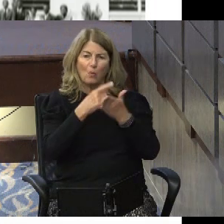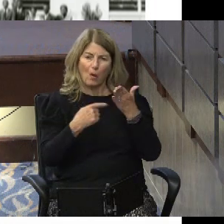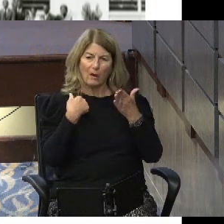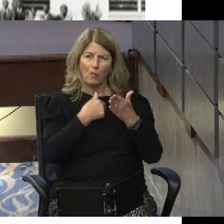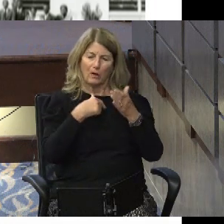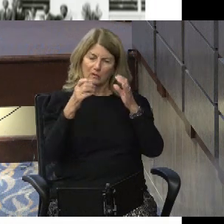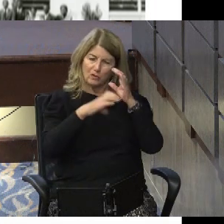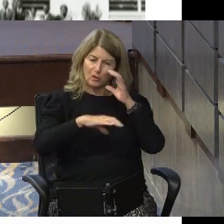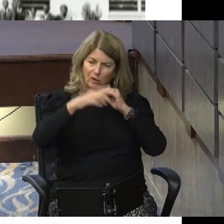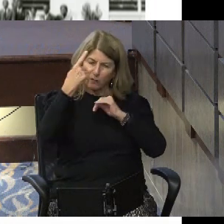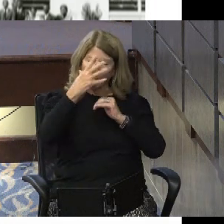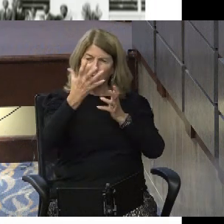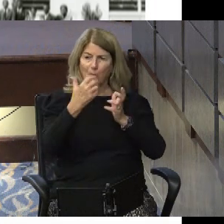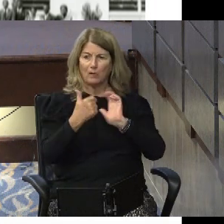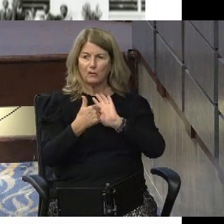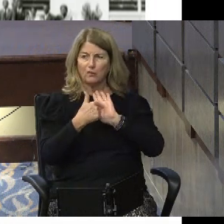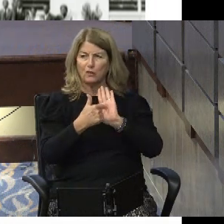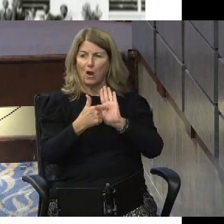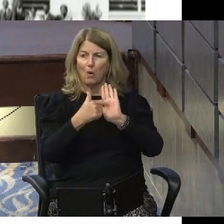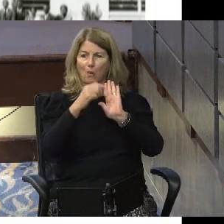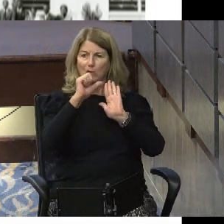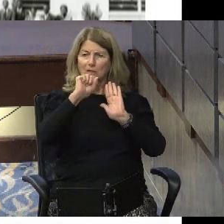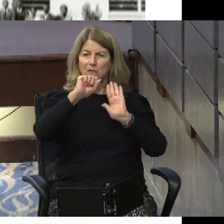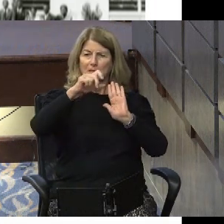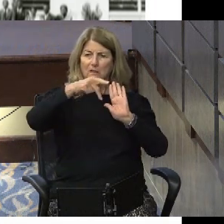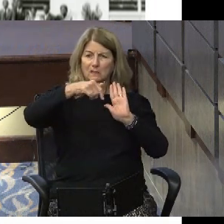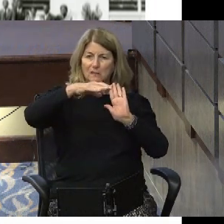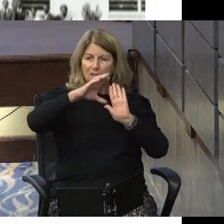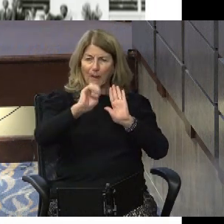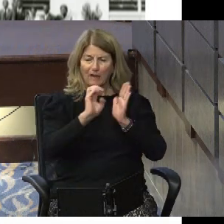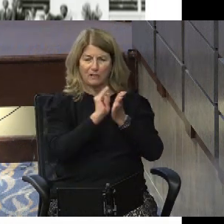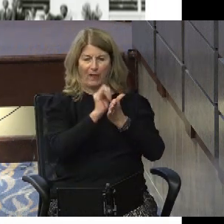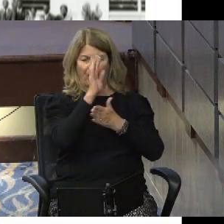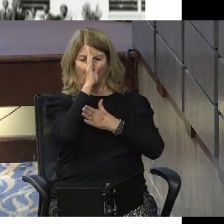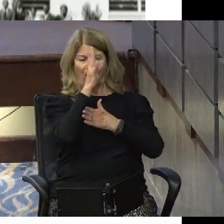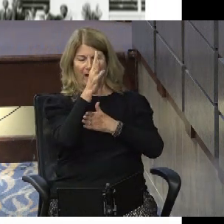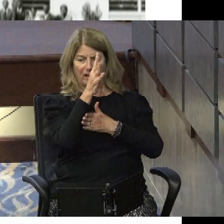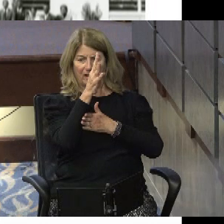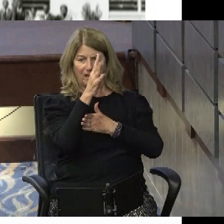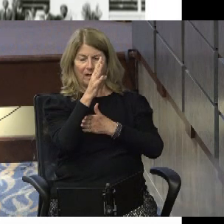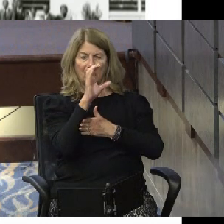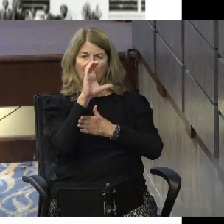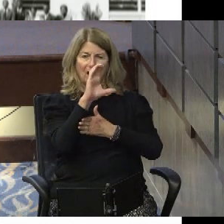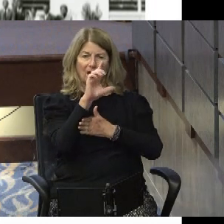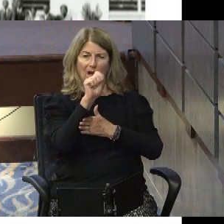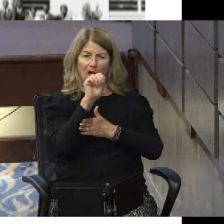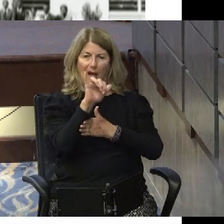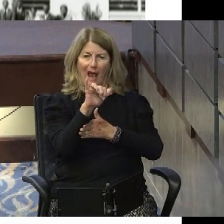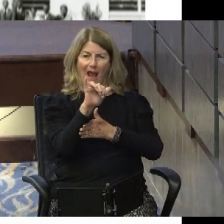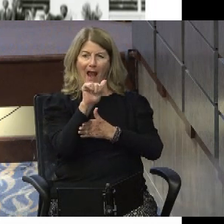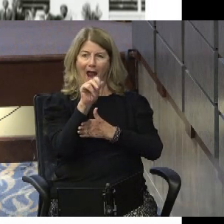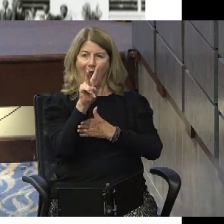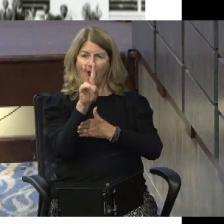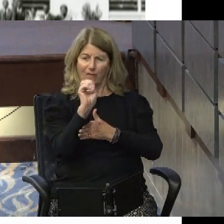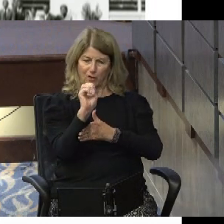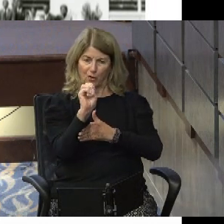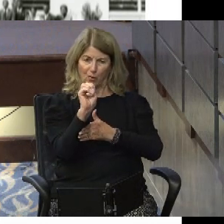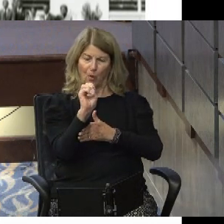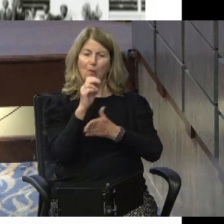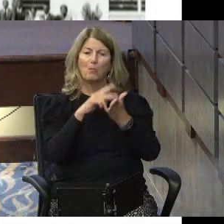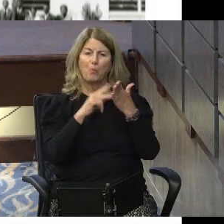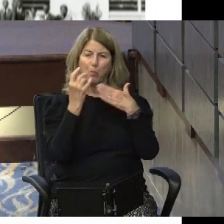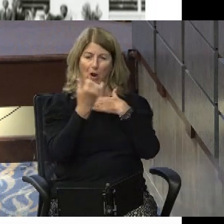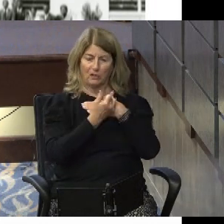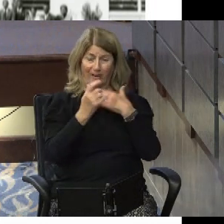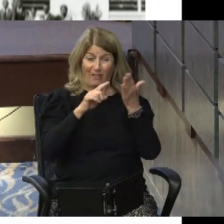we wanted to highlight a space that's been created at the Clay Avenue project. So this is